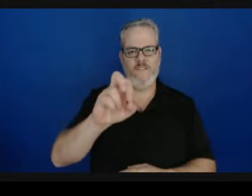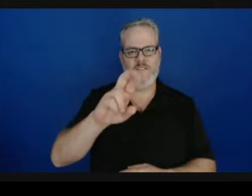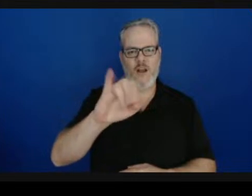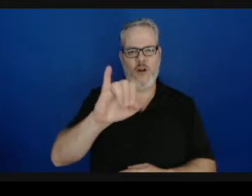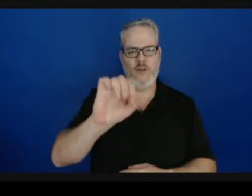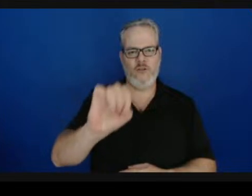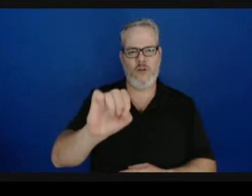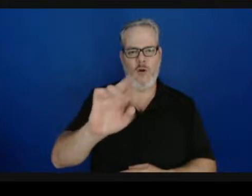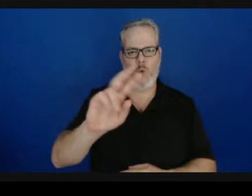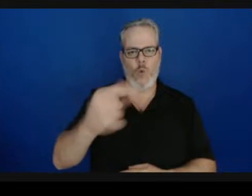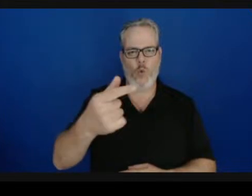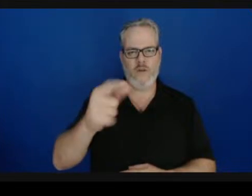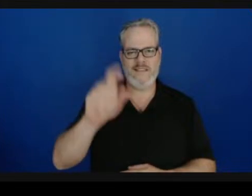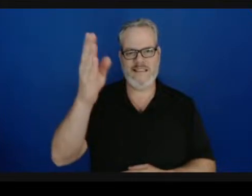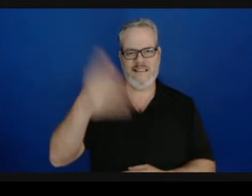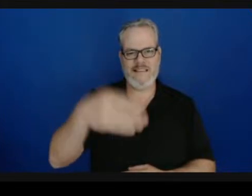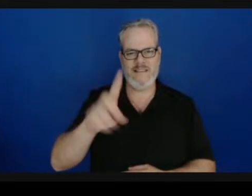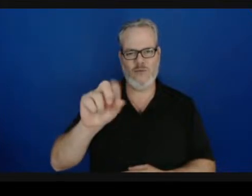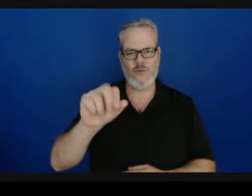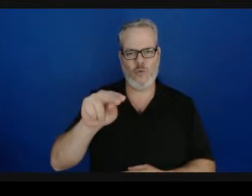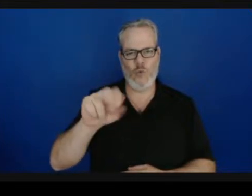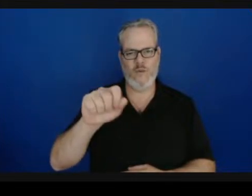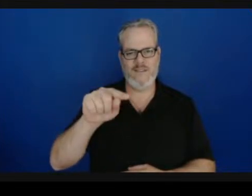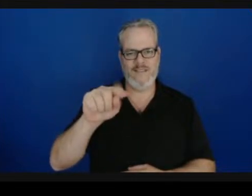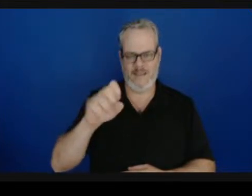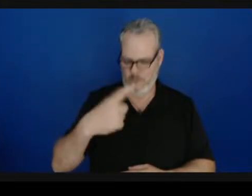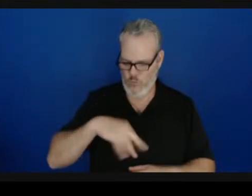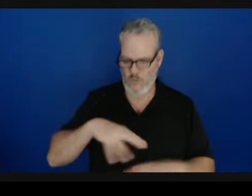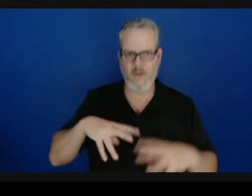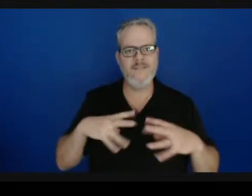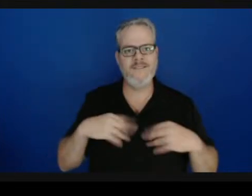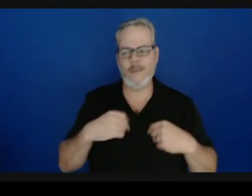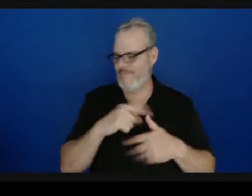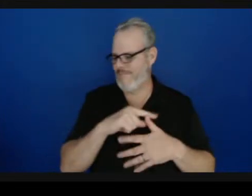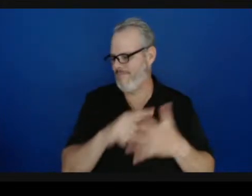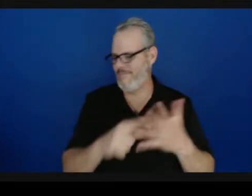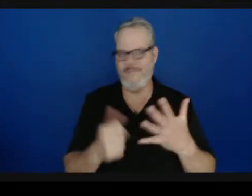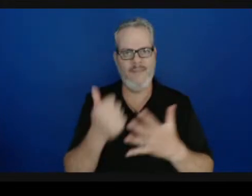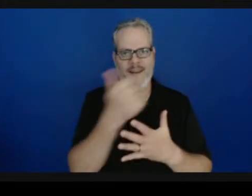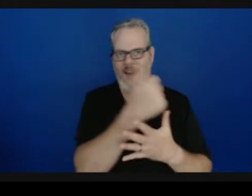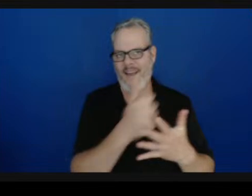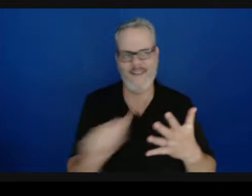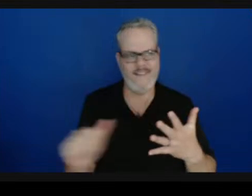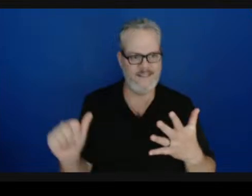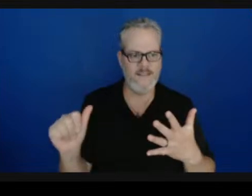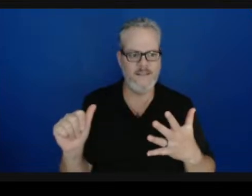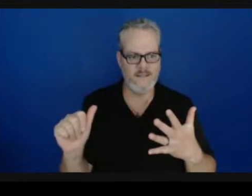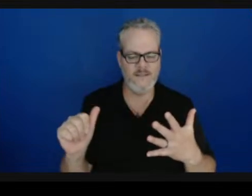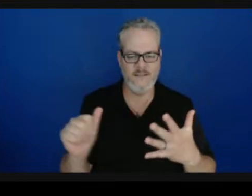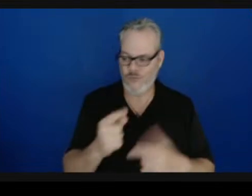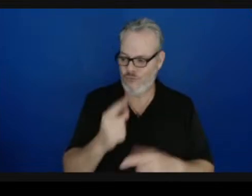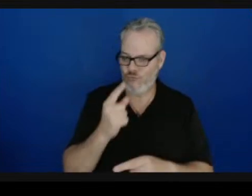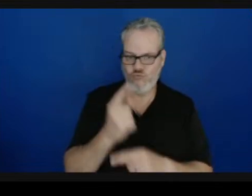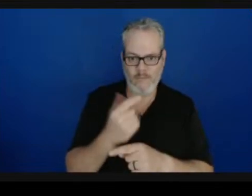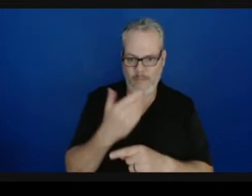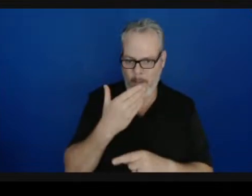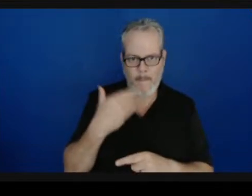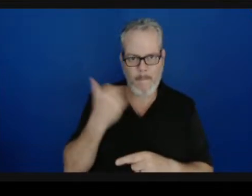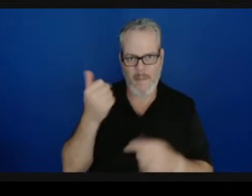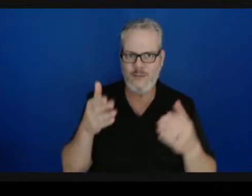hveri.org/donate. And yeah, we take them anywhere, but on there, that is the best way to donate to us, is